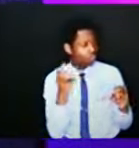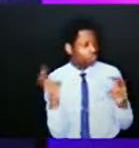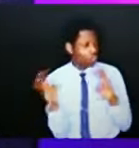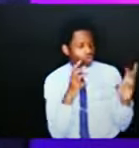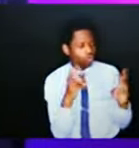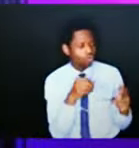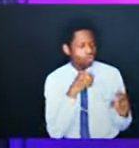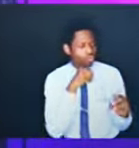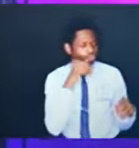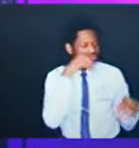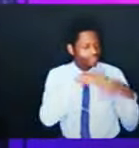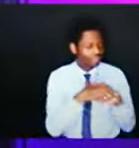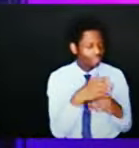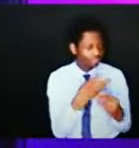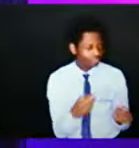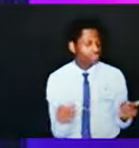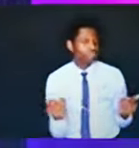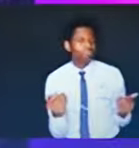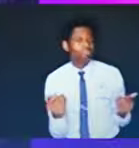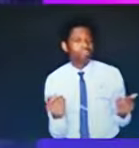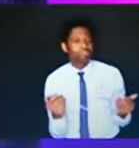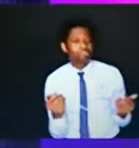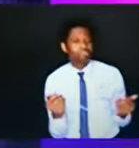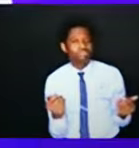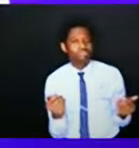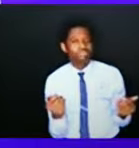Now verse 10, I'm just reading it in parts,